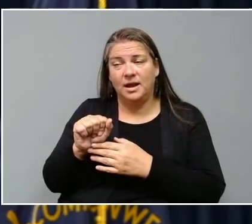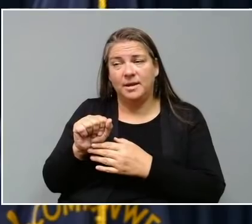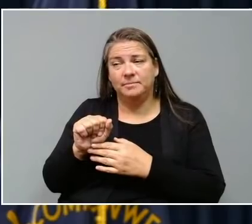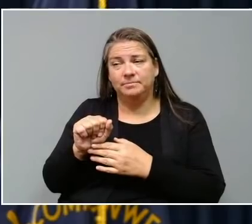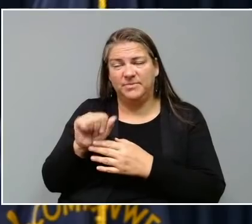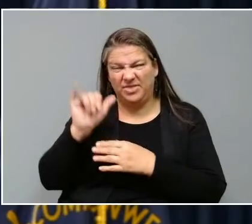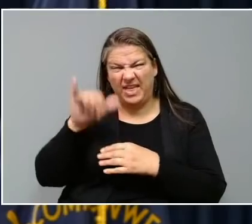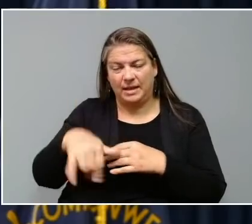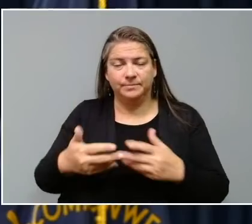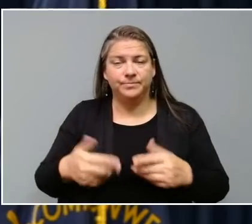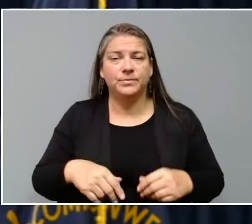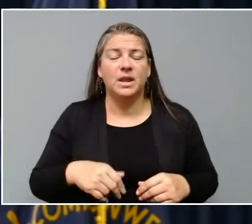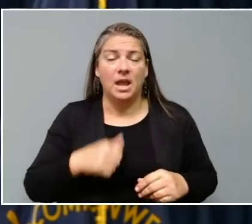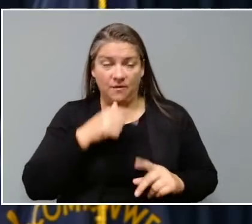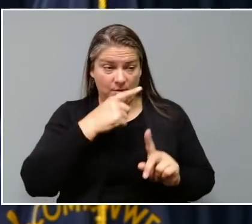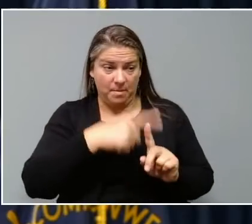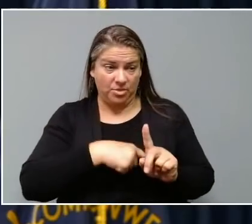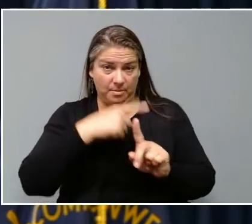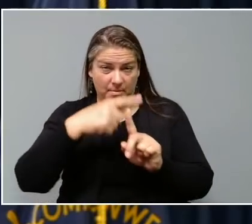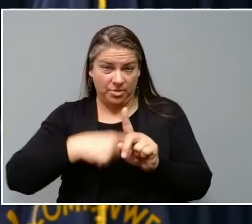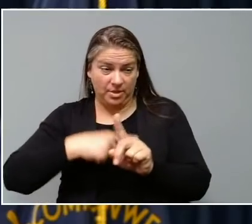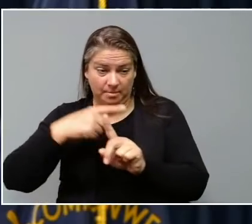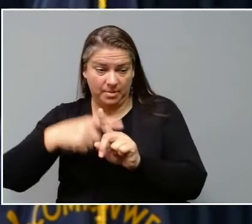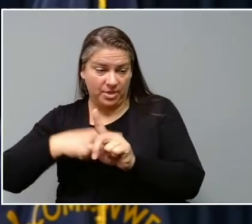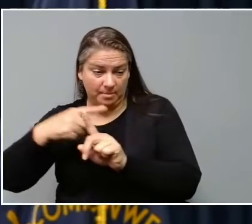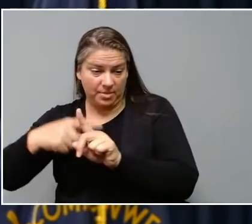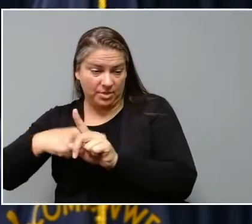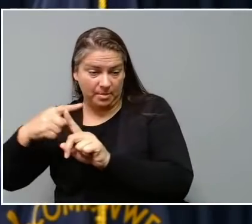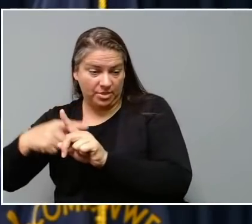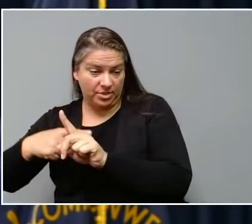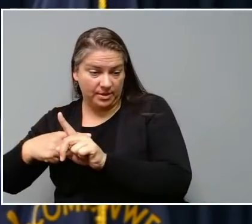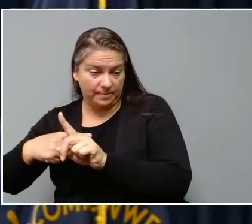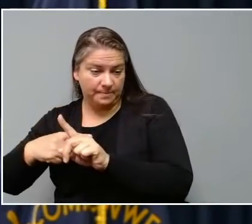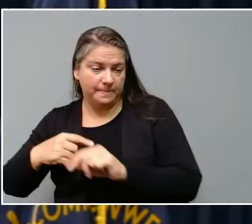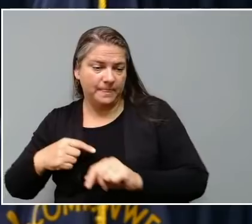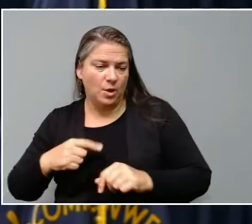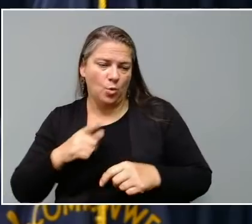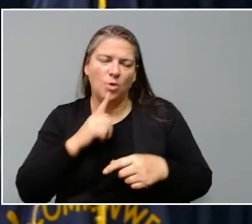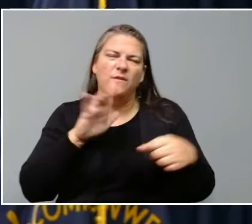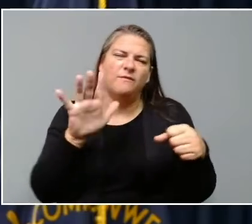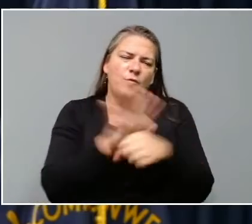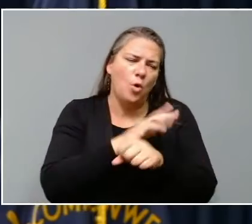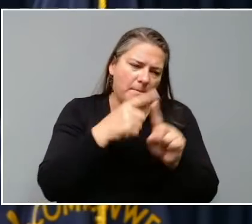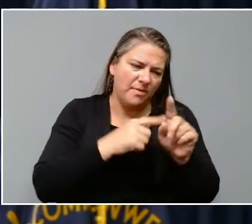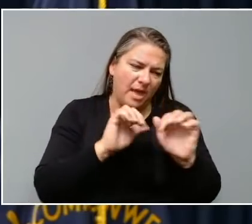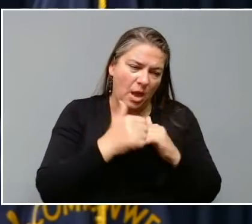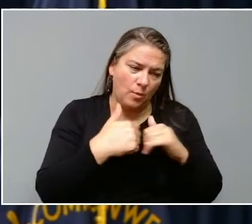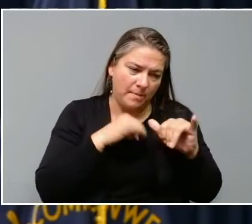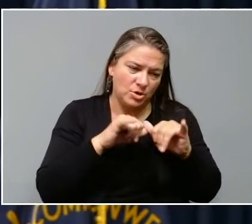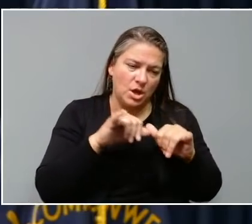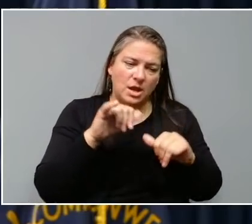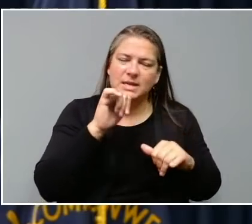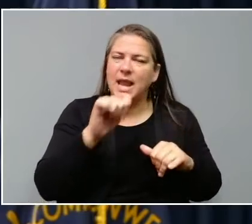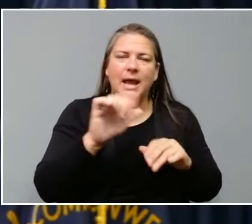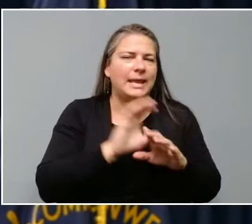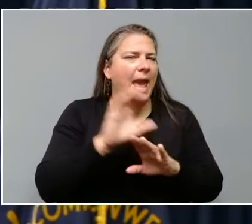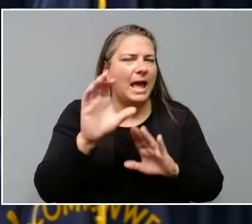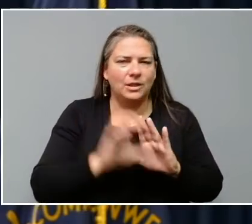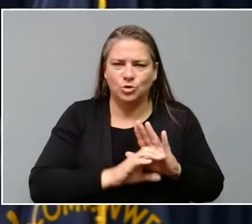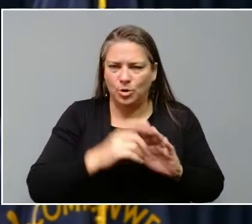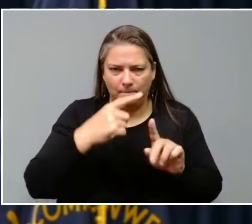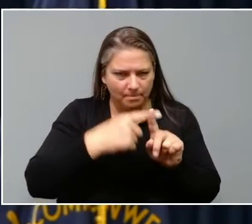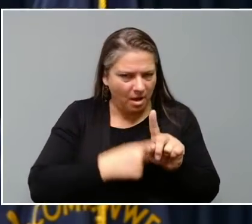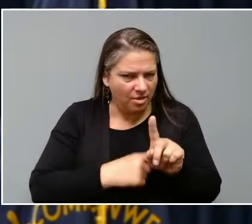Month over month, the last full month in the way we measure, which is not calendar month, certainly was our best